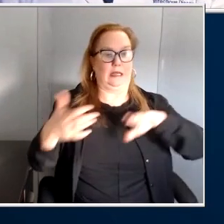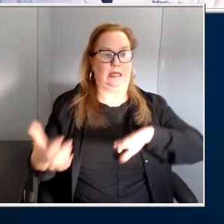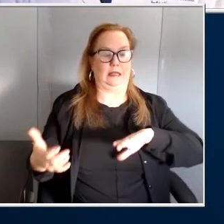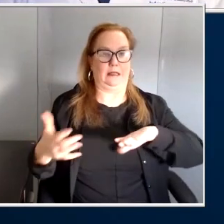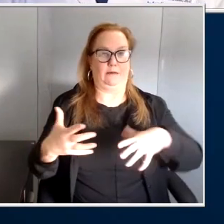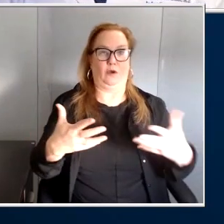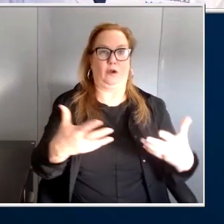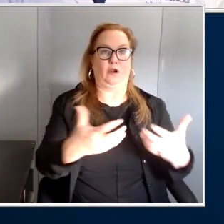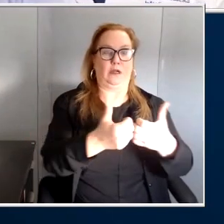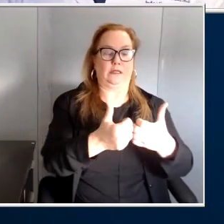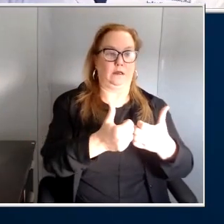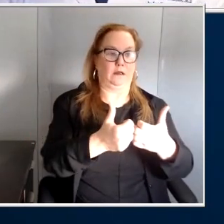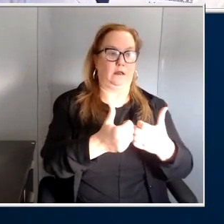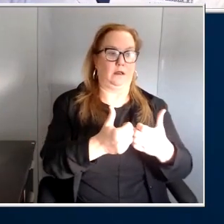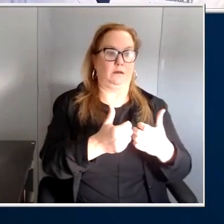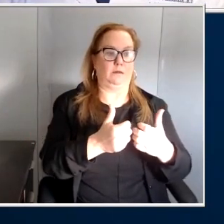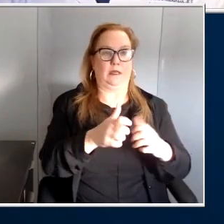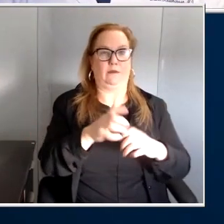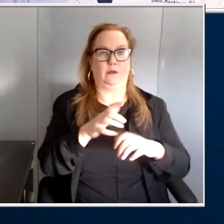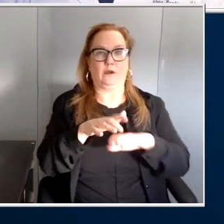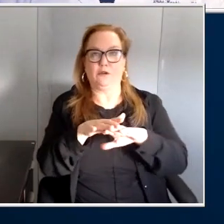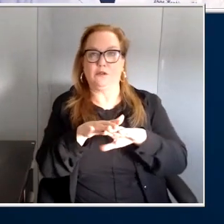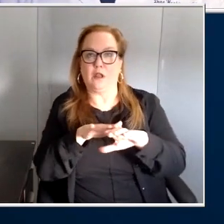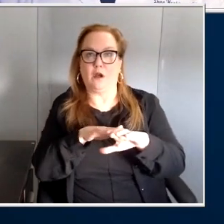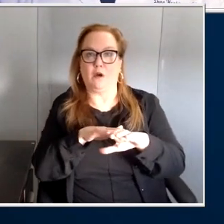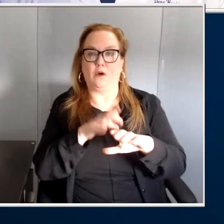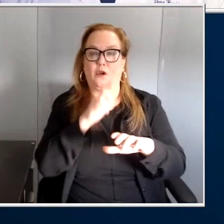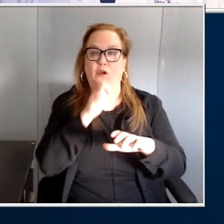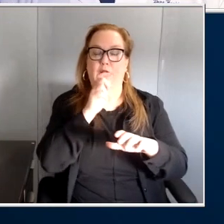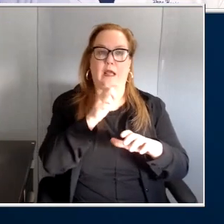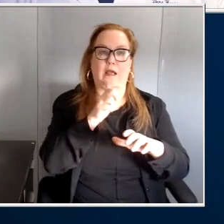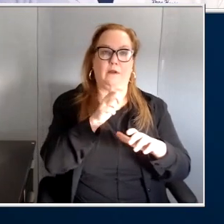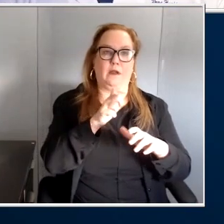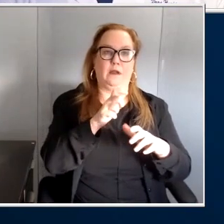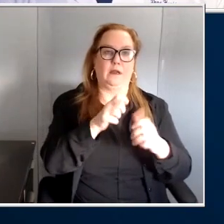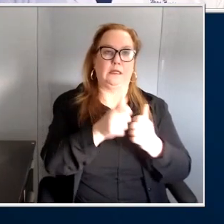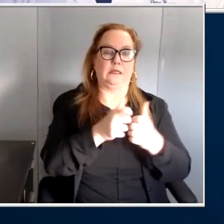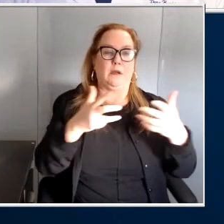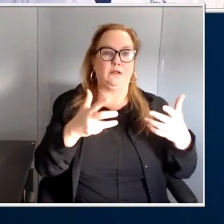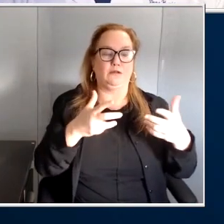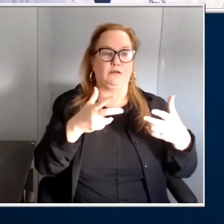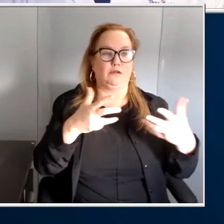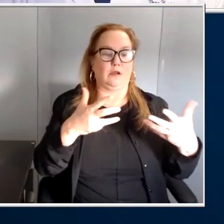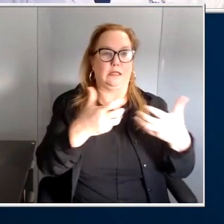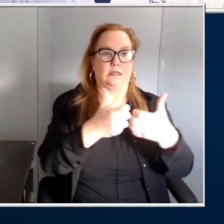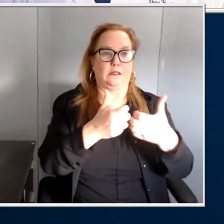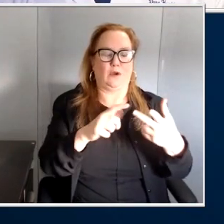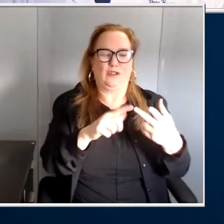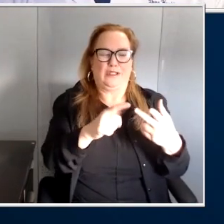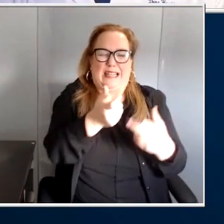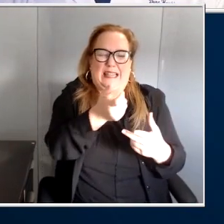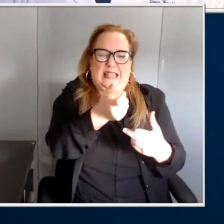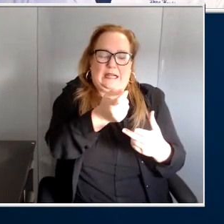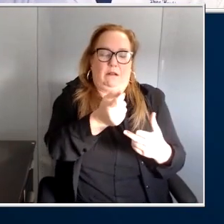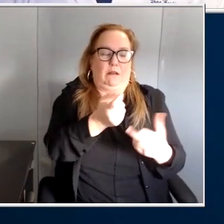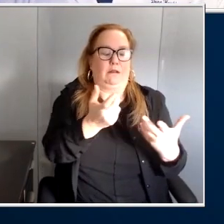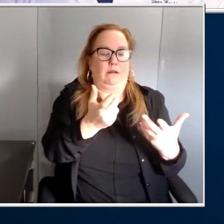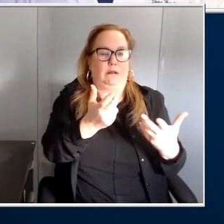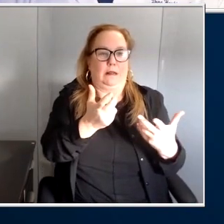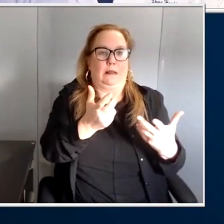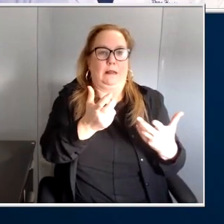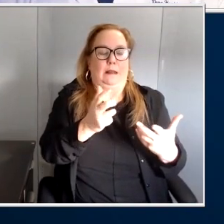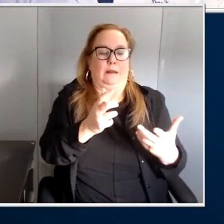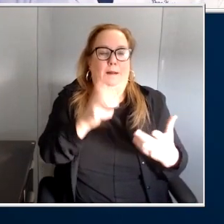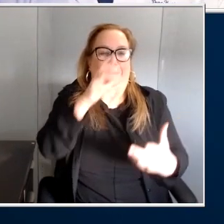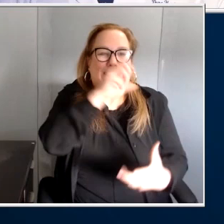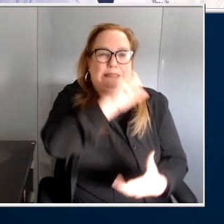accident, was it just a little bit slower and so you didn't have as much contusion, or just the little near misses we have, the illnesses we have, and